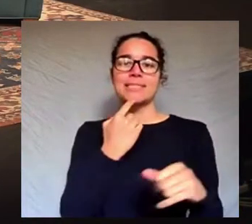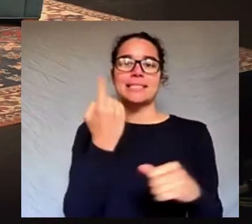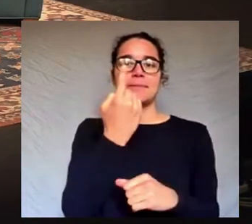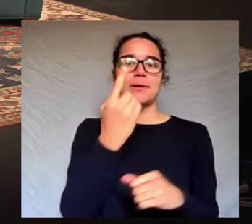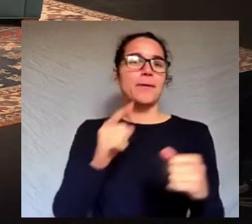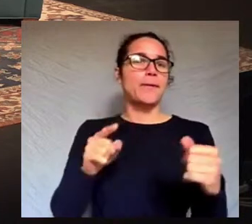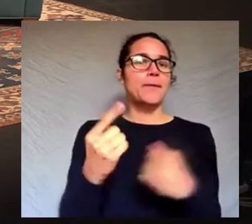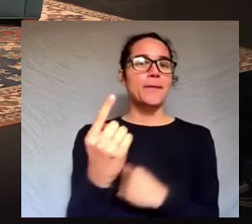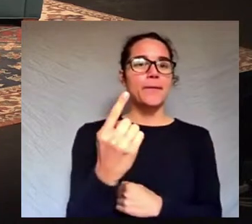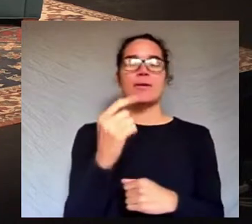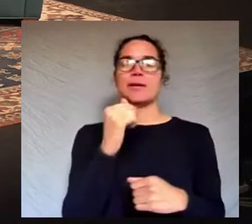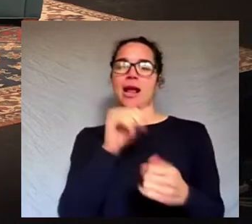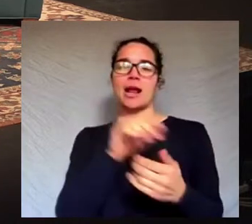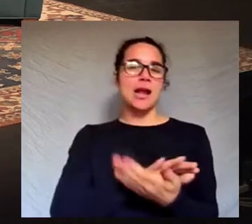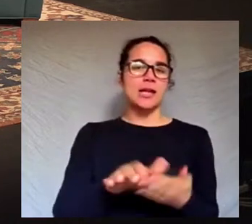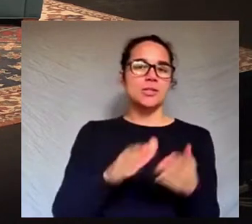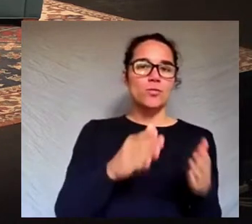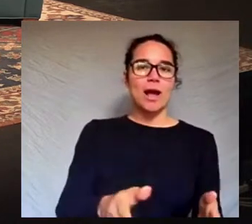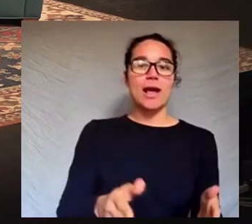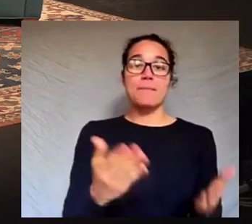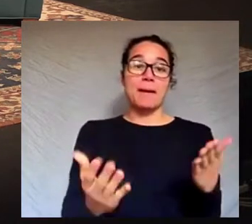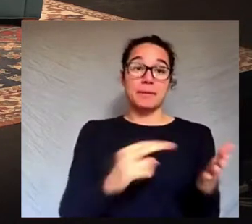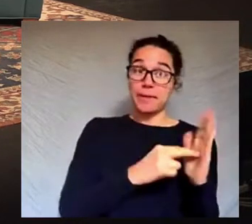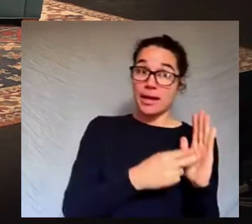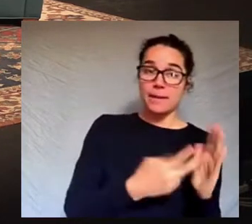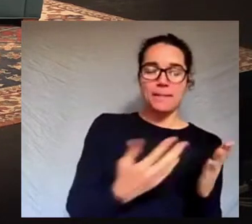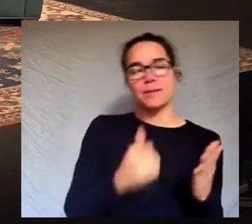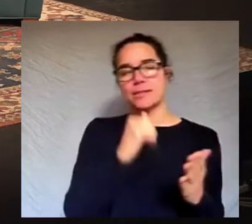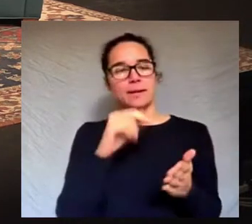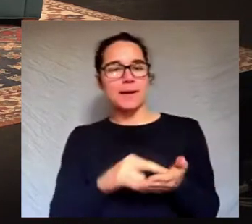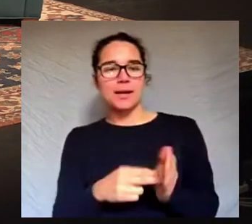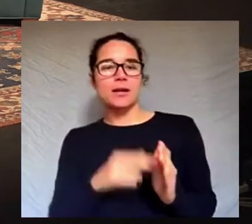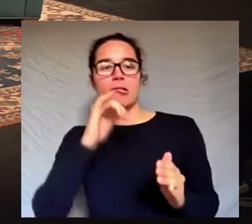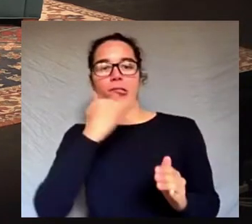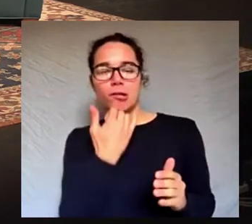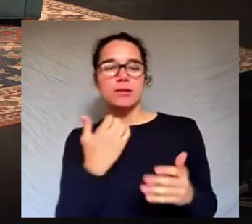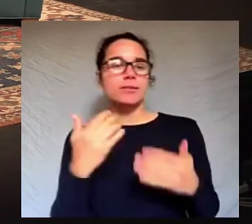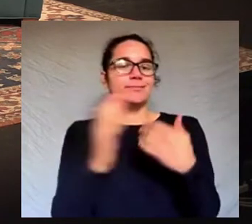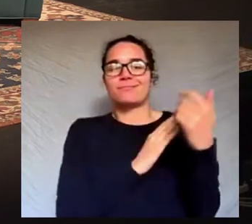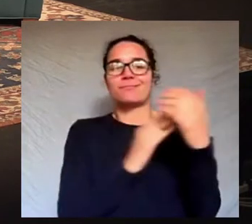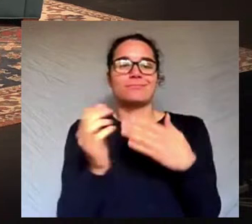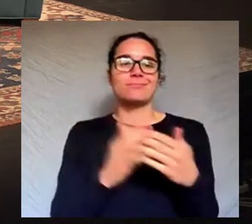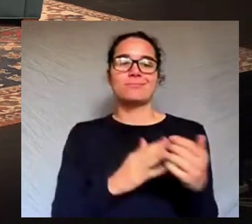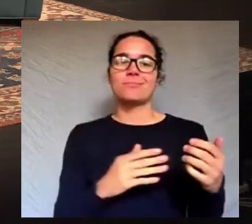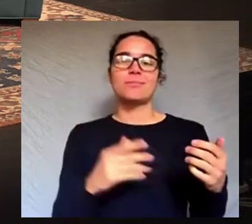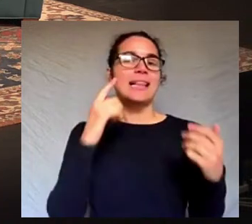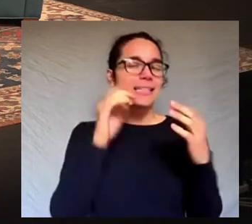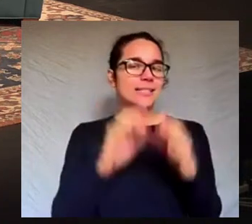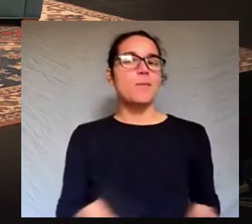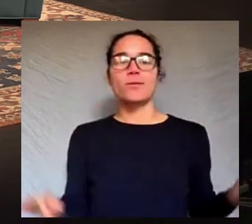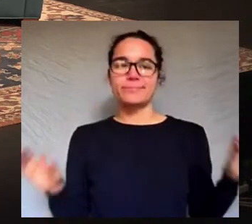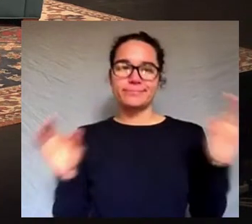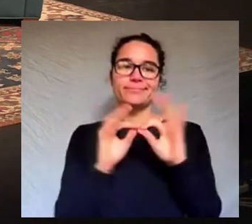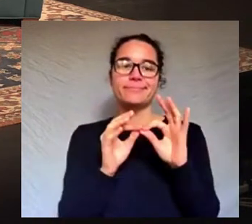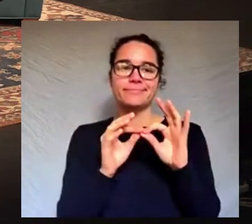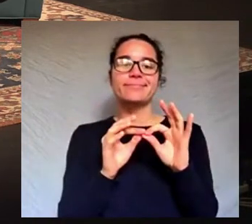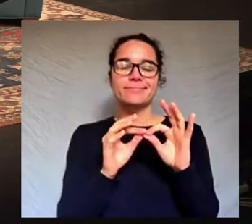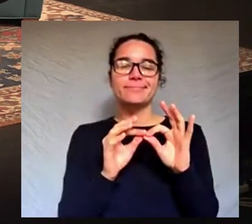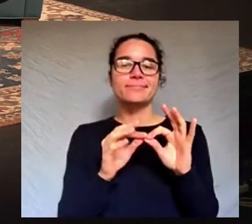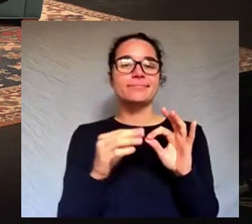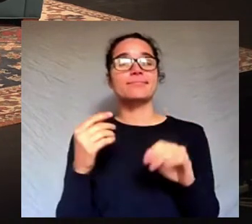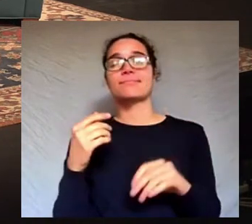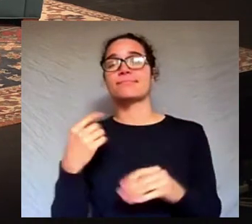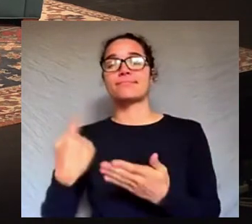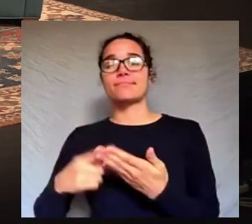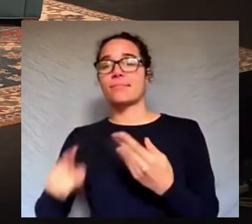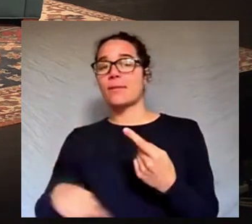way, deliberately or accidentally? So I think those skills are important. And you know, we were talking about family, and Eric, you